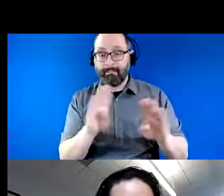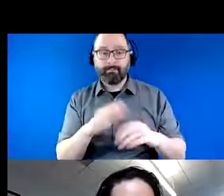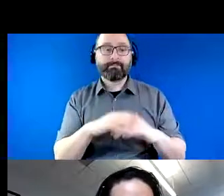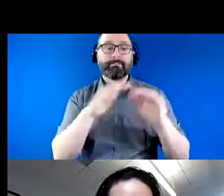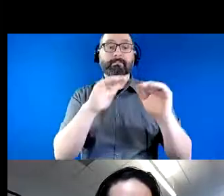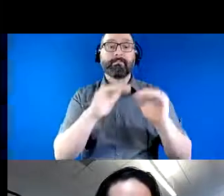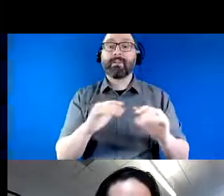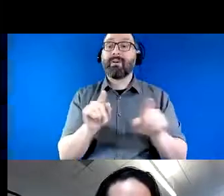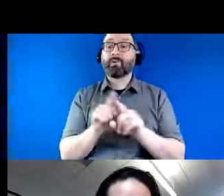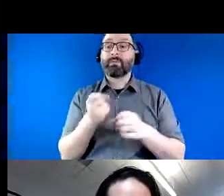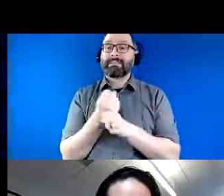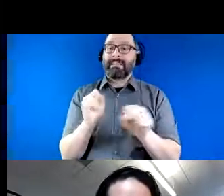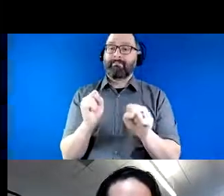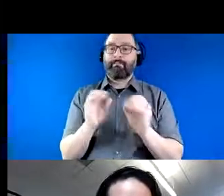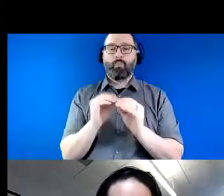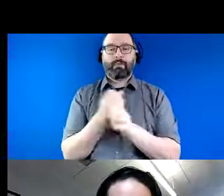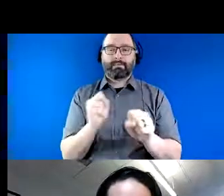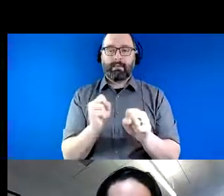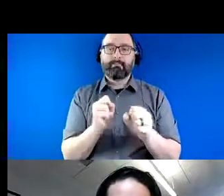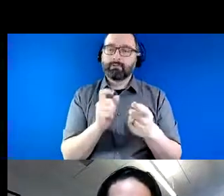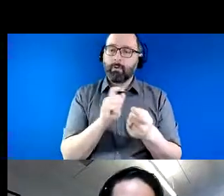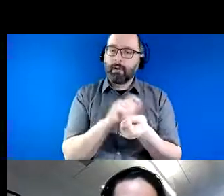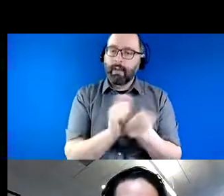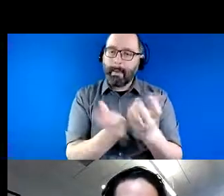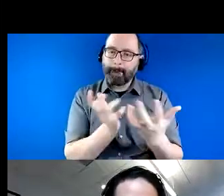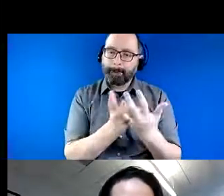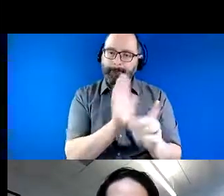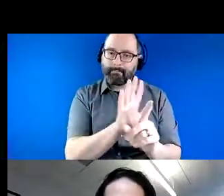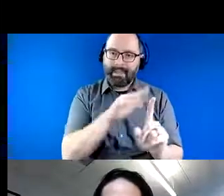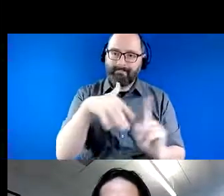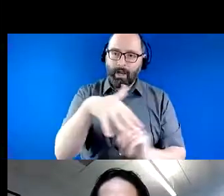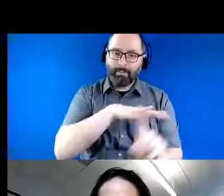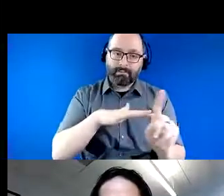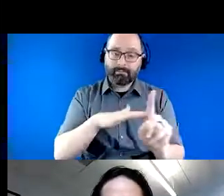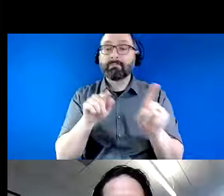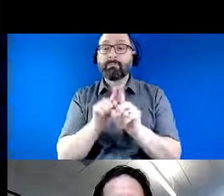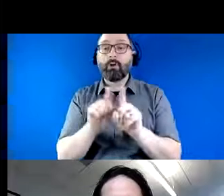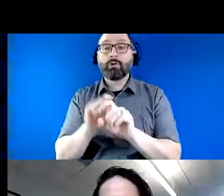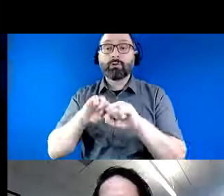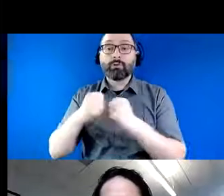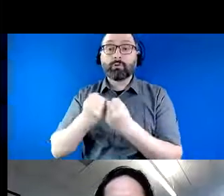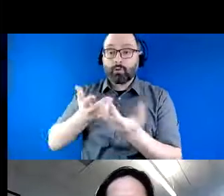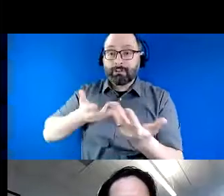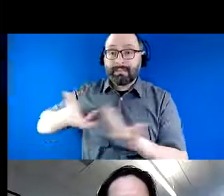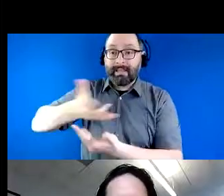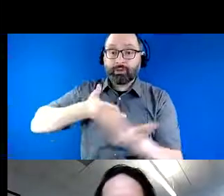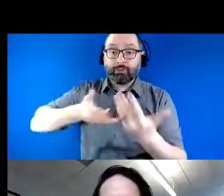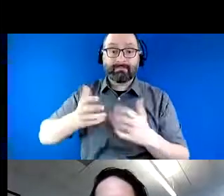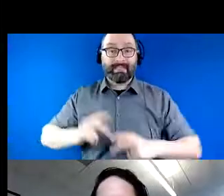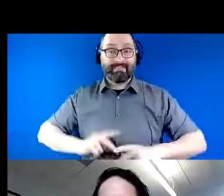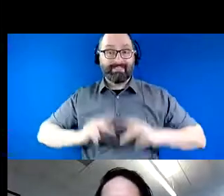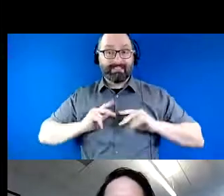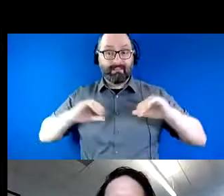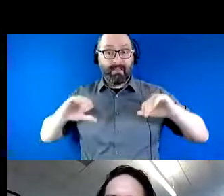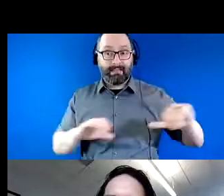by introducing environmental adaptations and promote social engagement, physical activity as much as